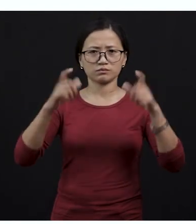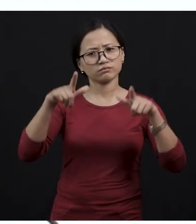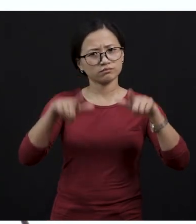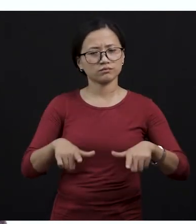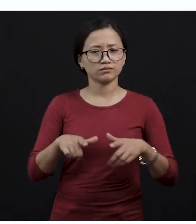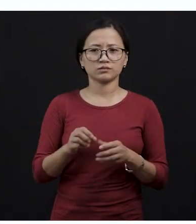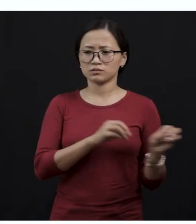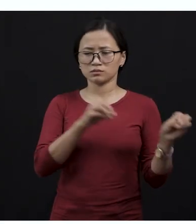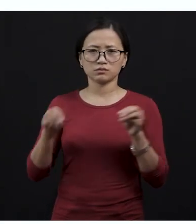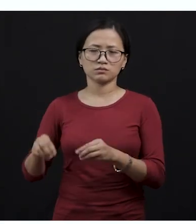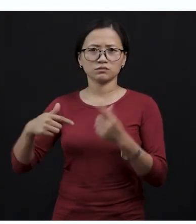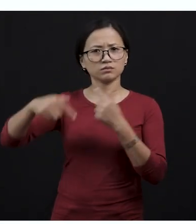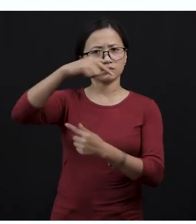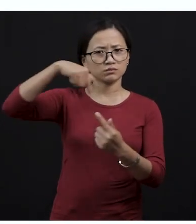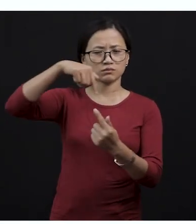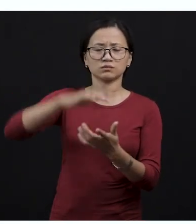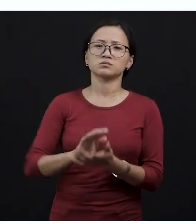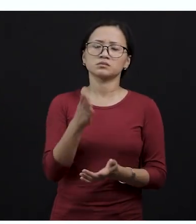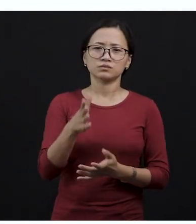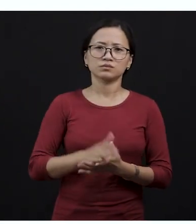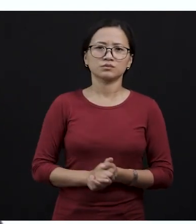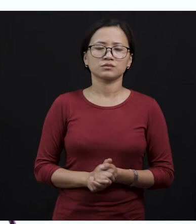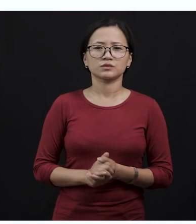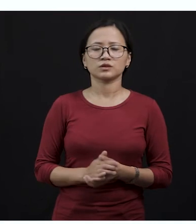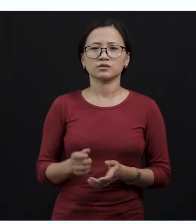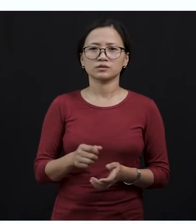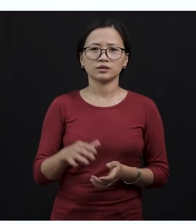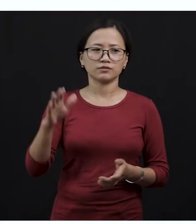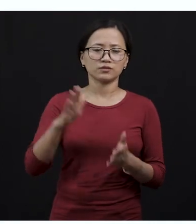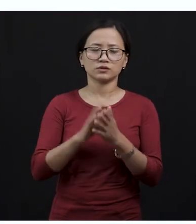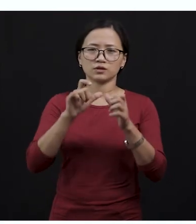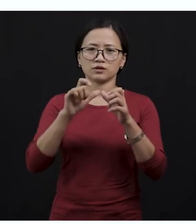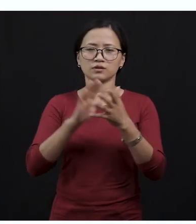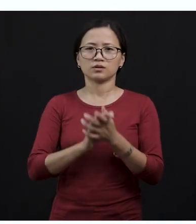have legs to move around. They have a false feet, false,